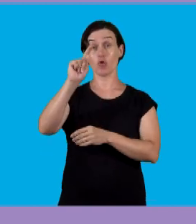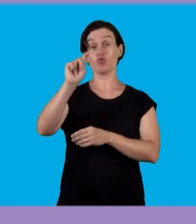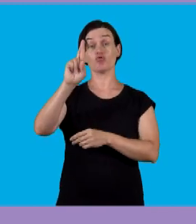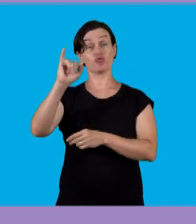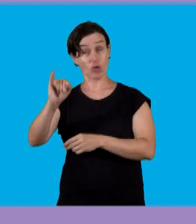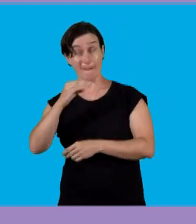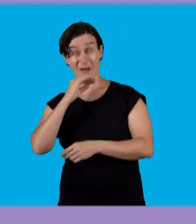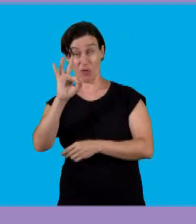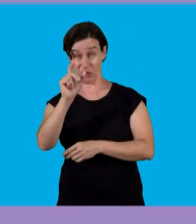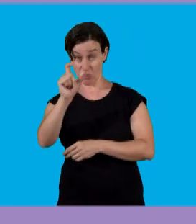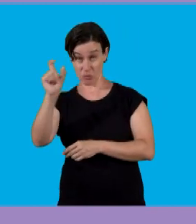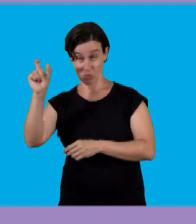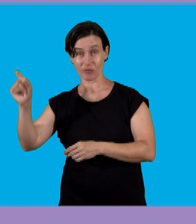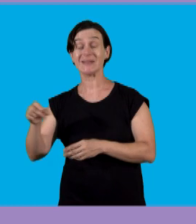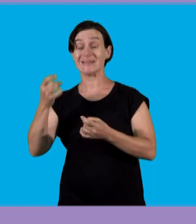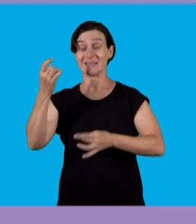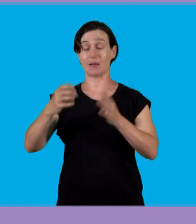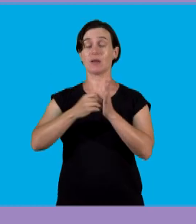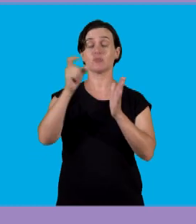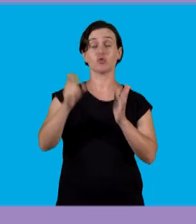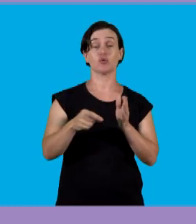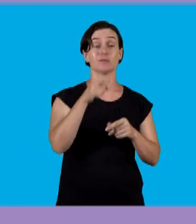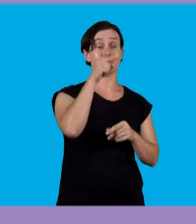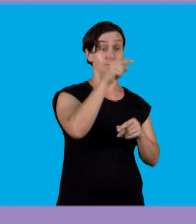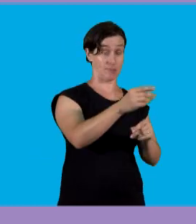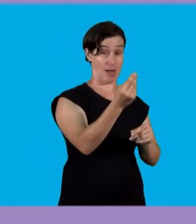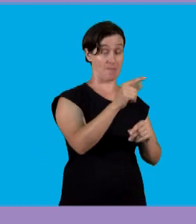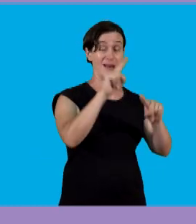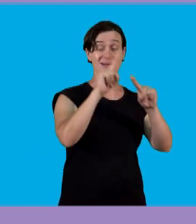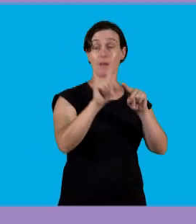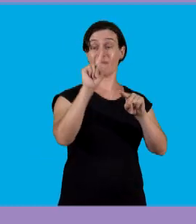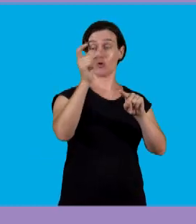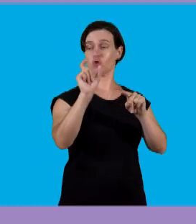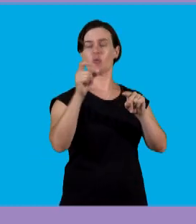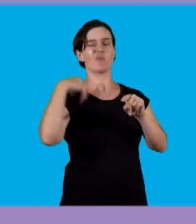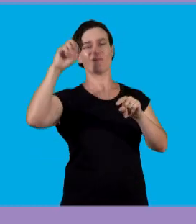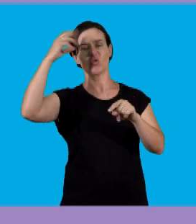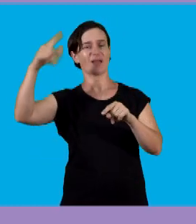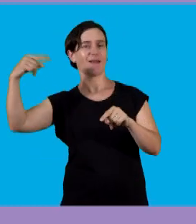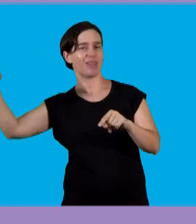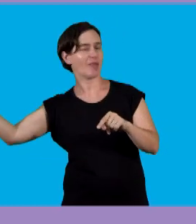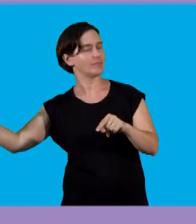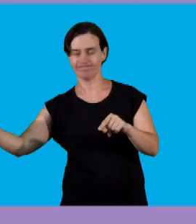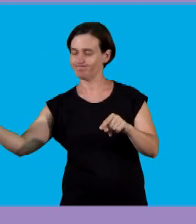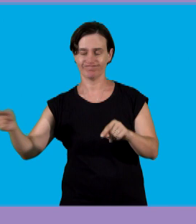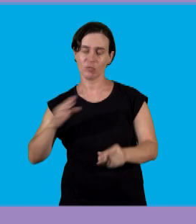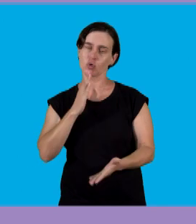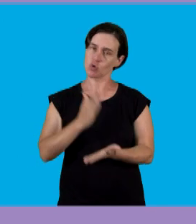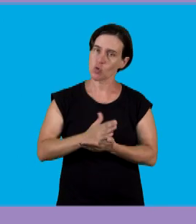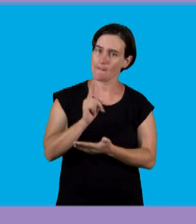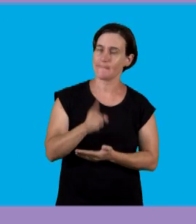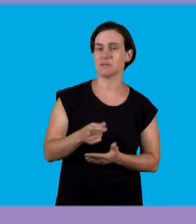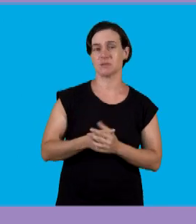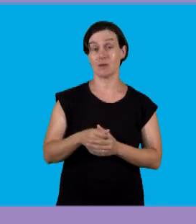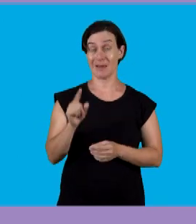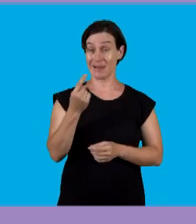common that we only multiply the first term only of that trinomial and not the second term or the third term. So make sure